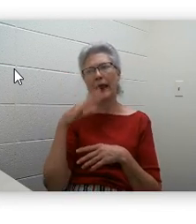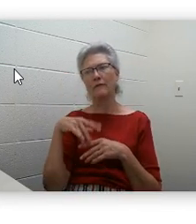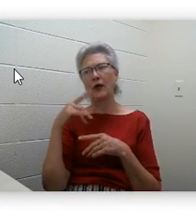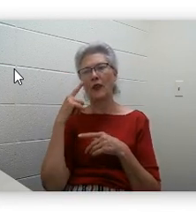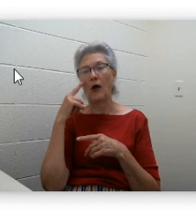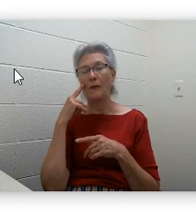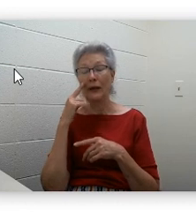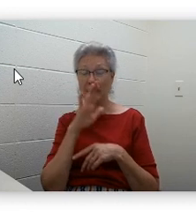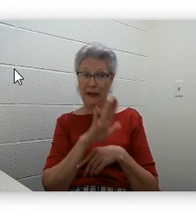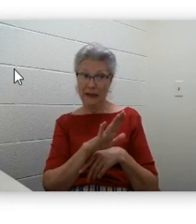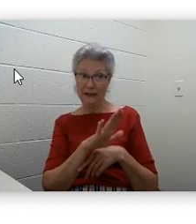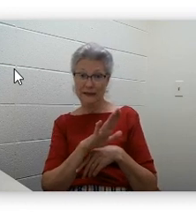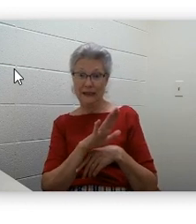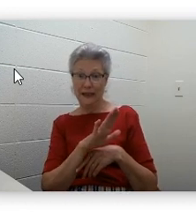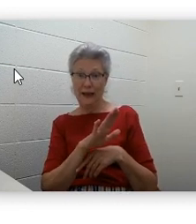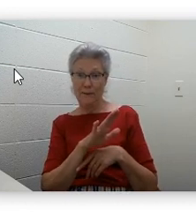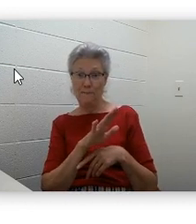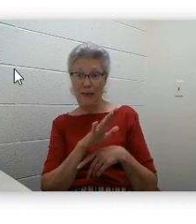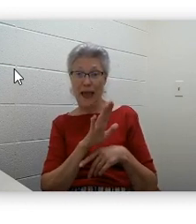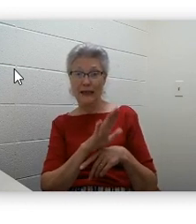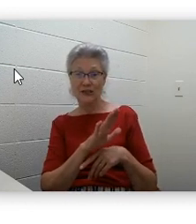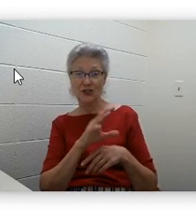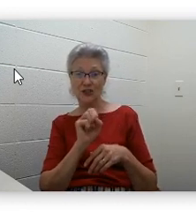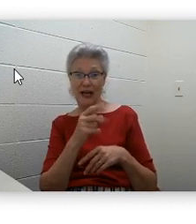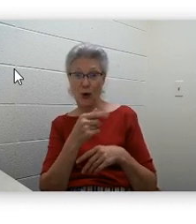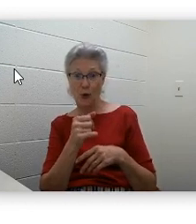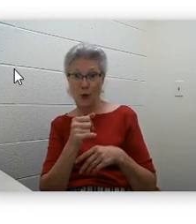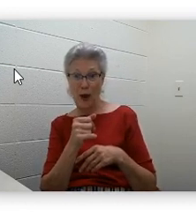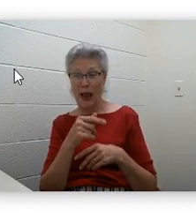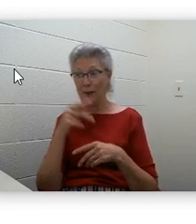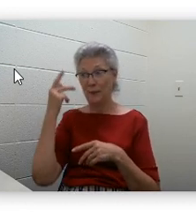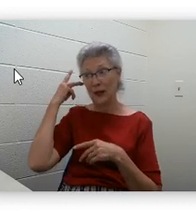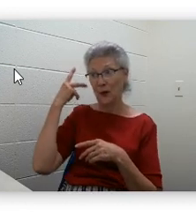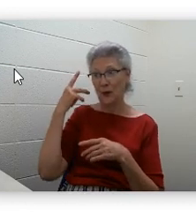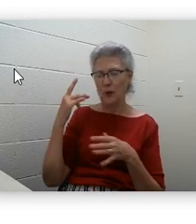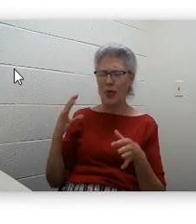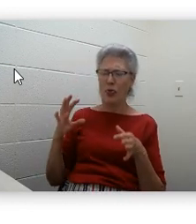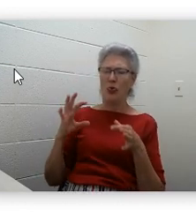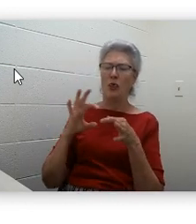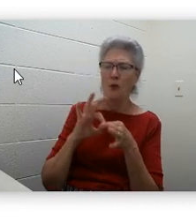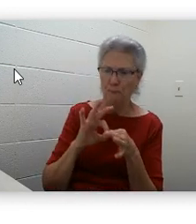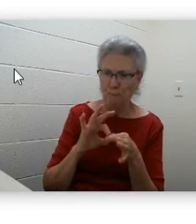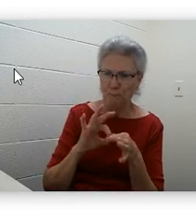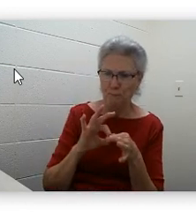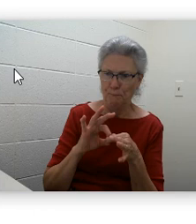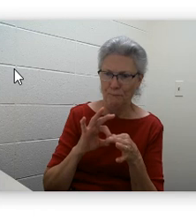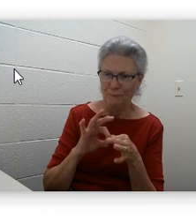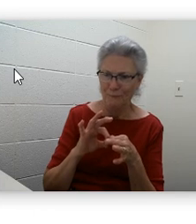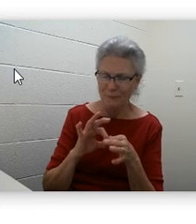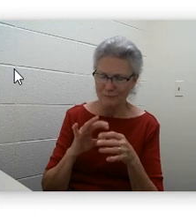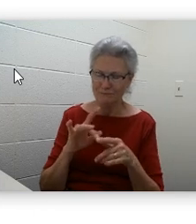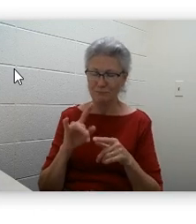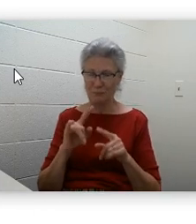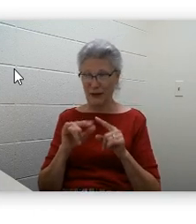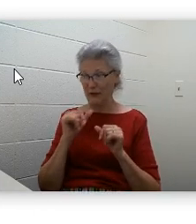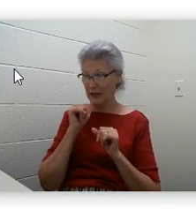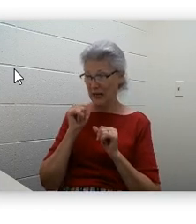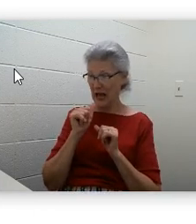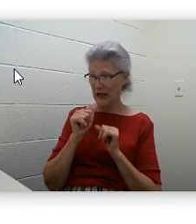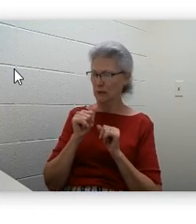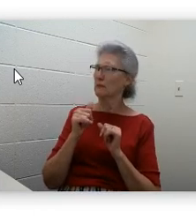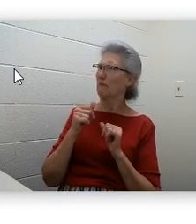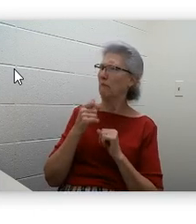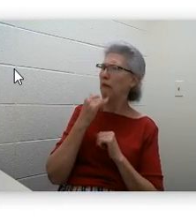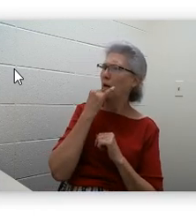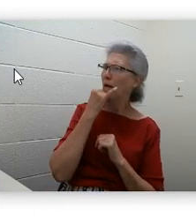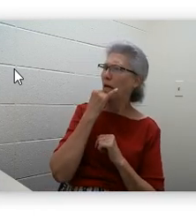each other, would join like drops of water. And when they did that, he was appalled. He tried to stick